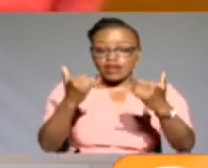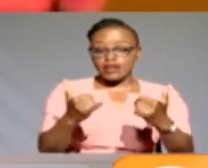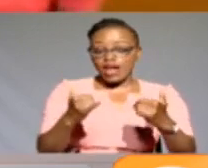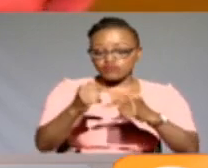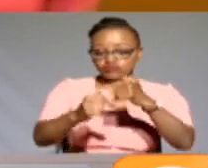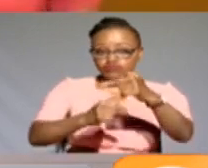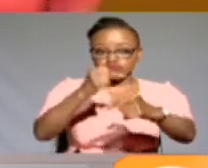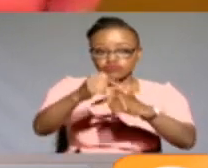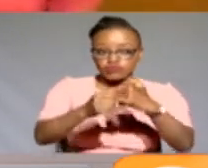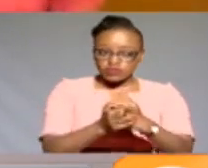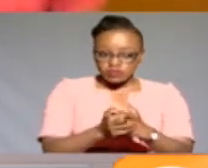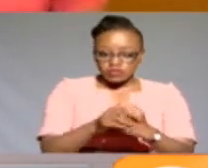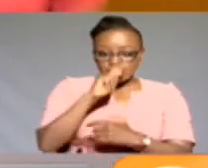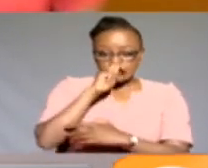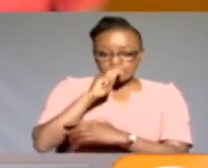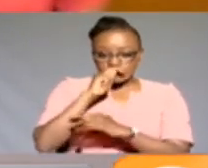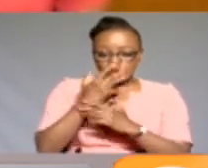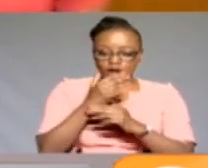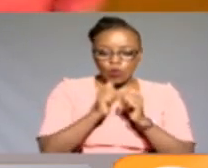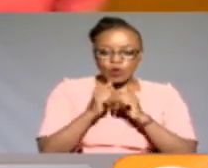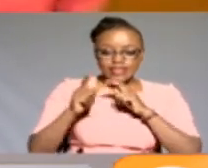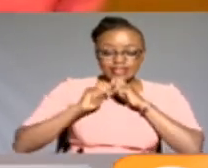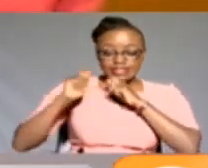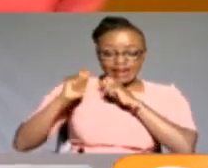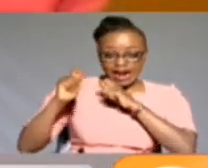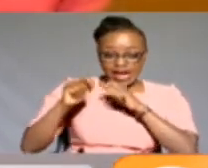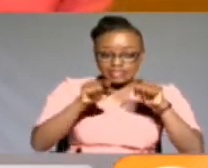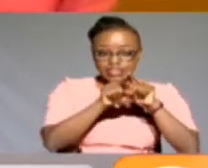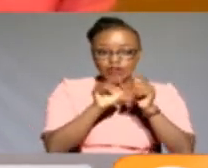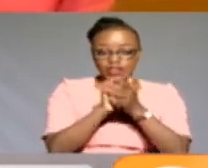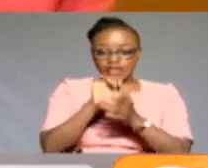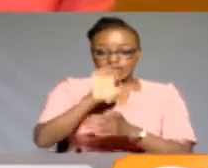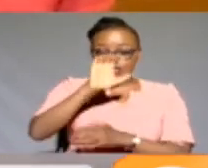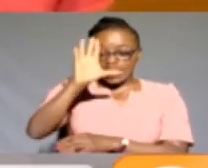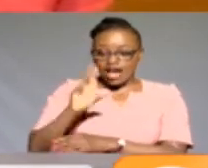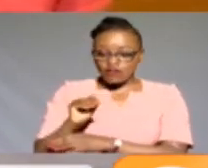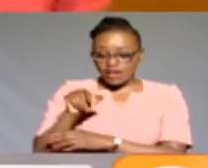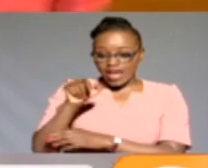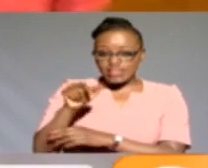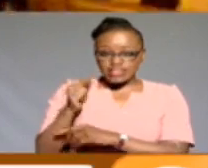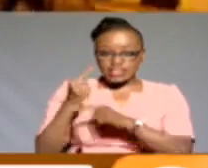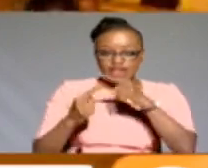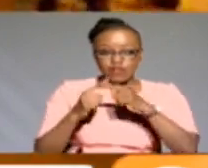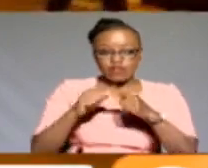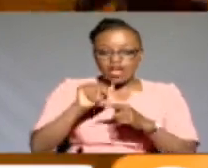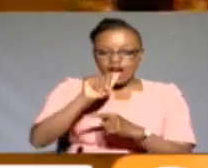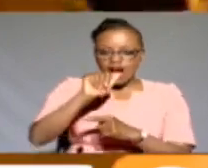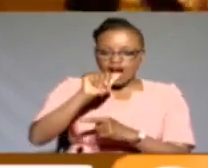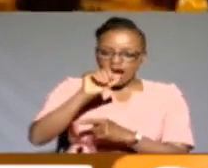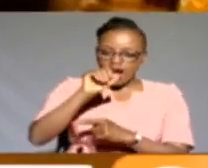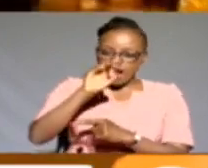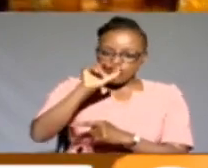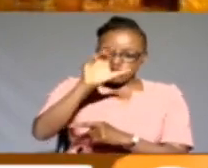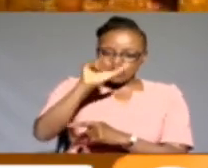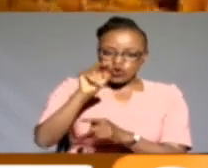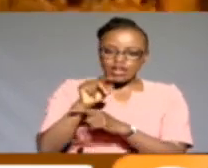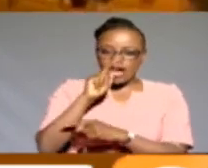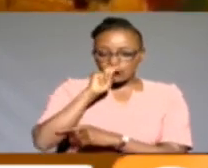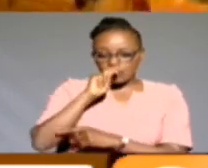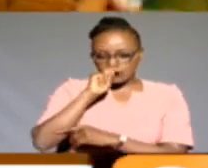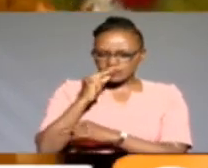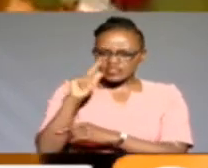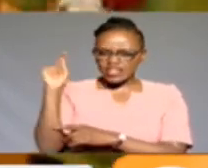now. Tanzania facing off against Senegal. Remember, it's an East African affair in this year's Africa Cup of Nations. We have Kenya, Tanzania,